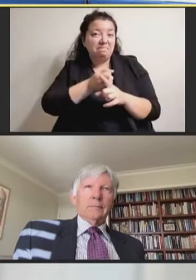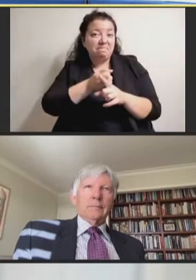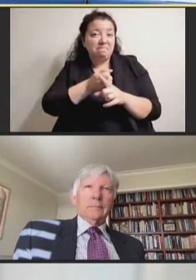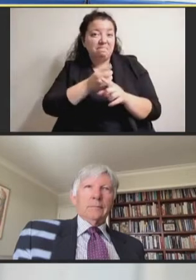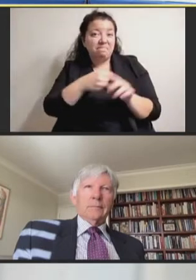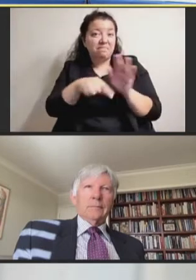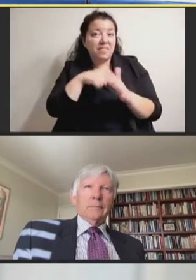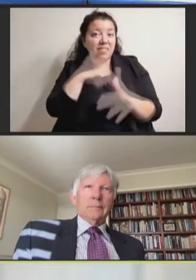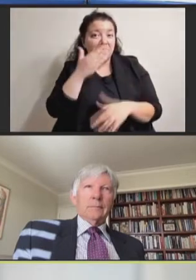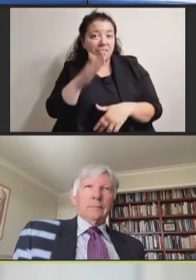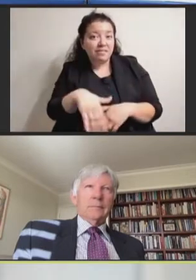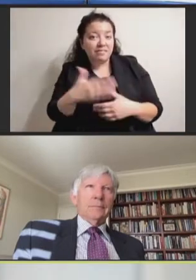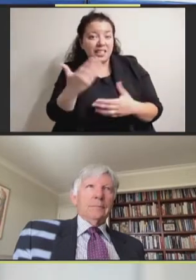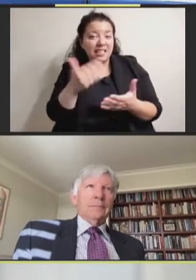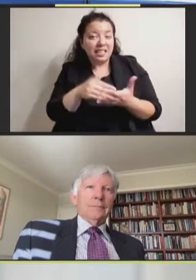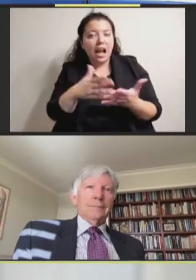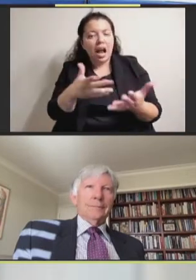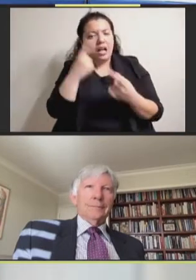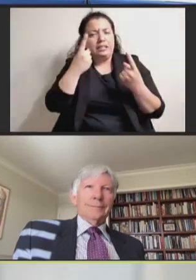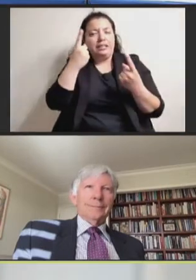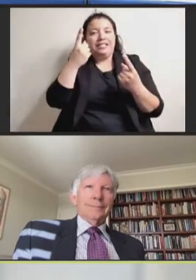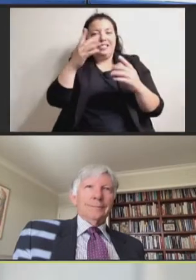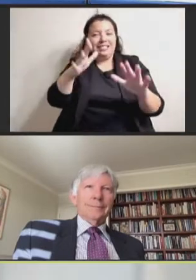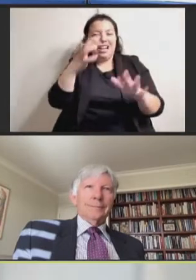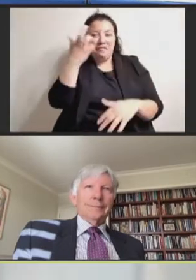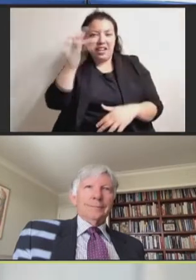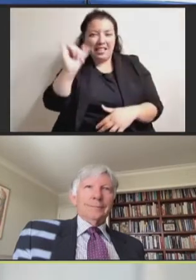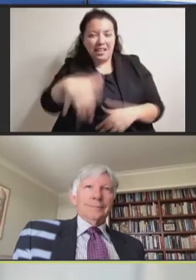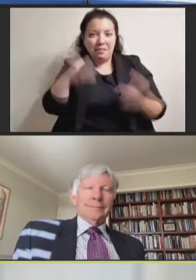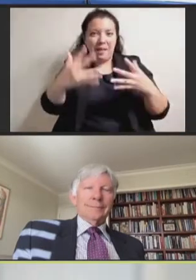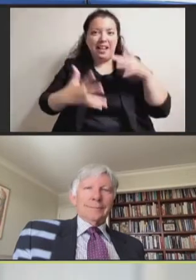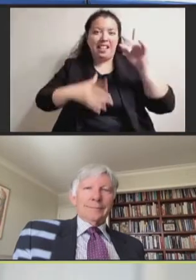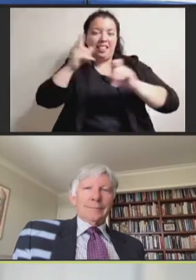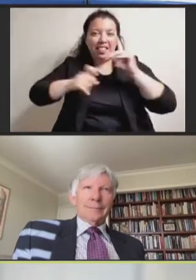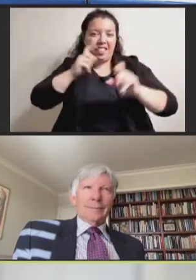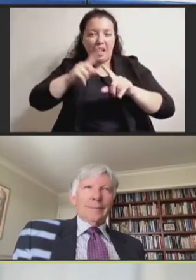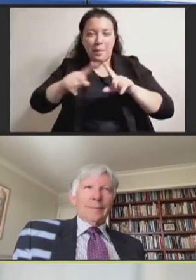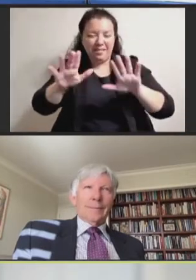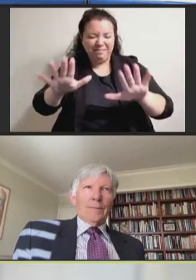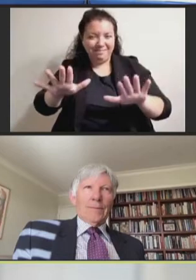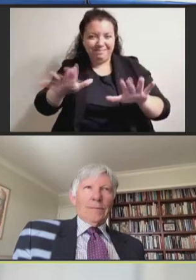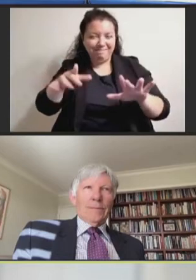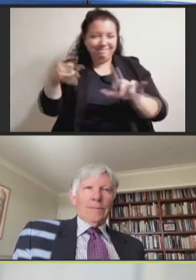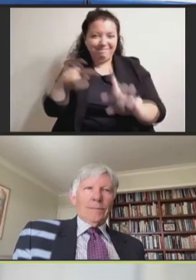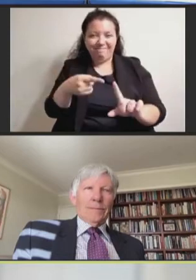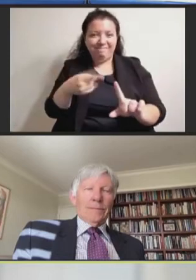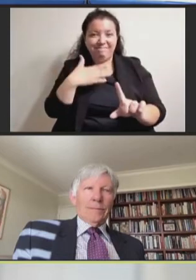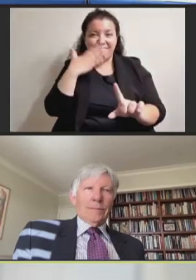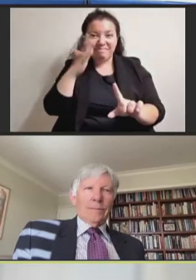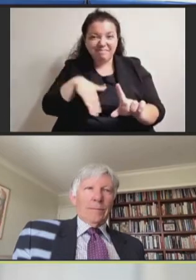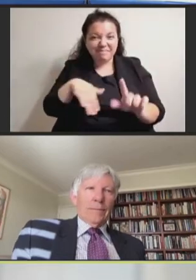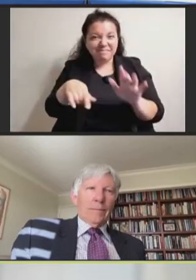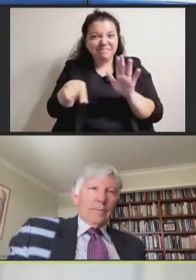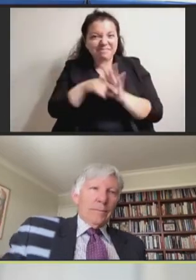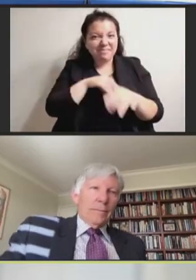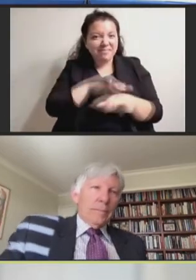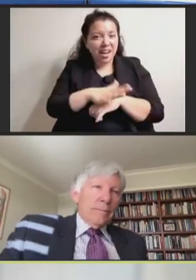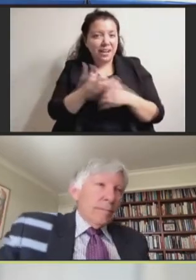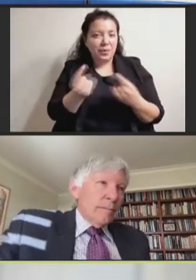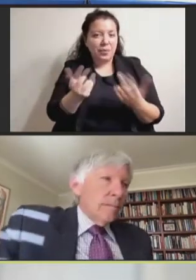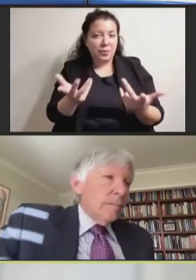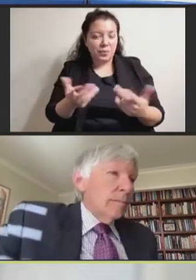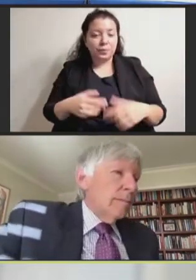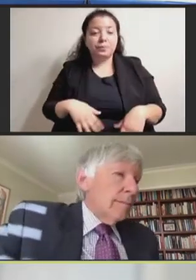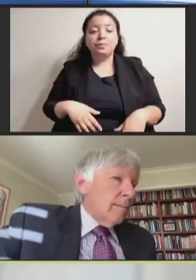lot rolled up in that. Sorry. Yeah. So it certainly is possible